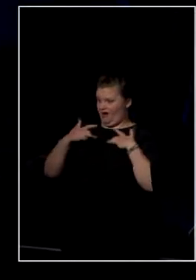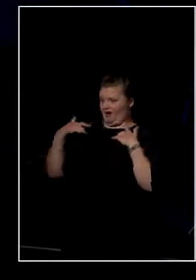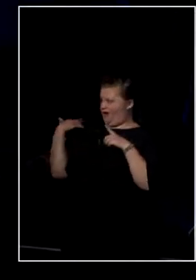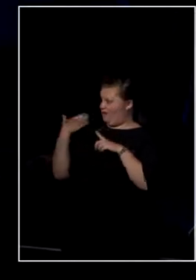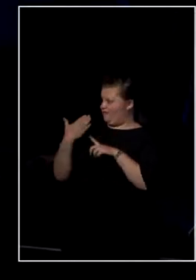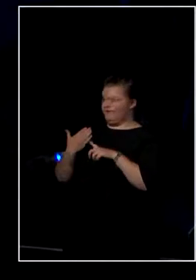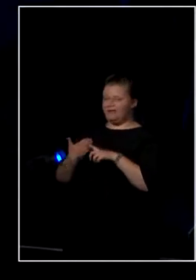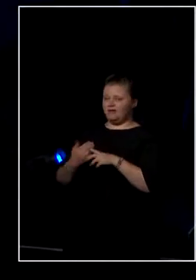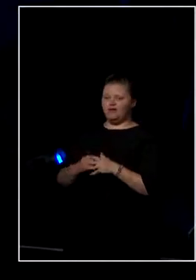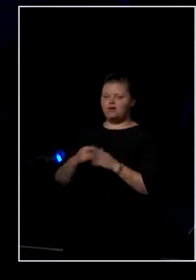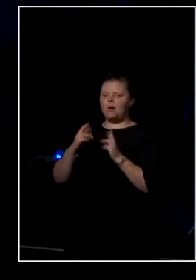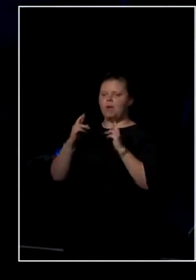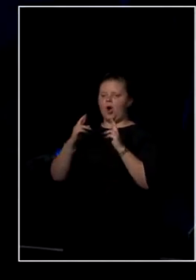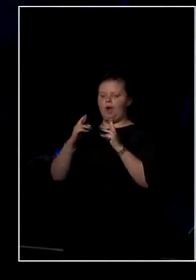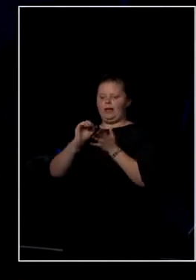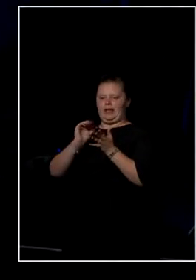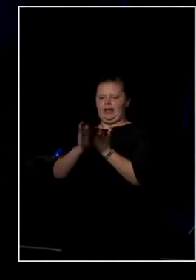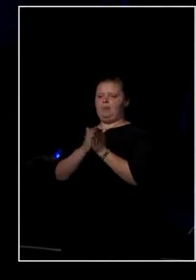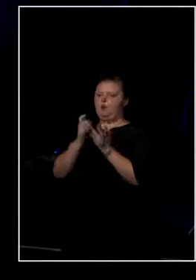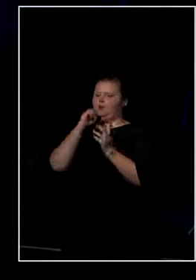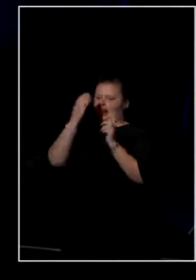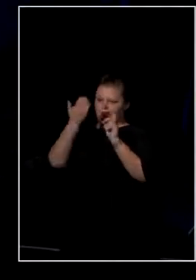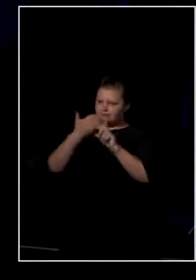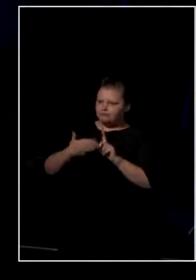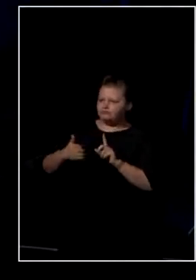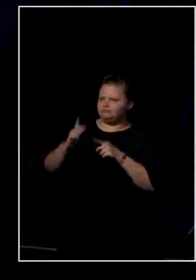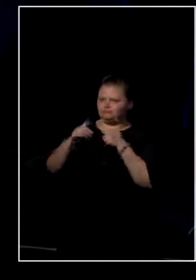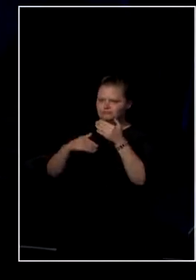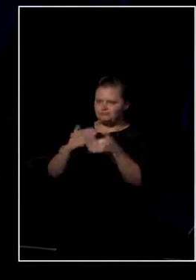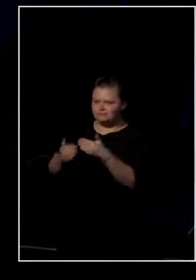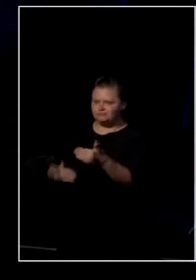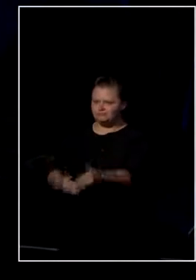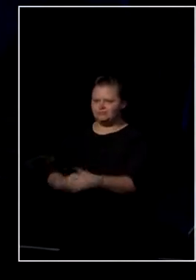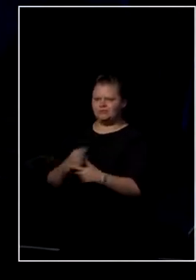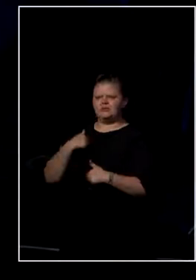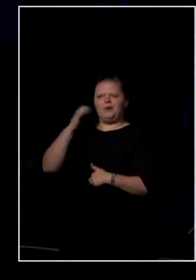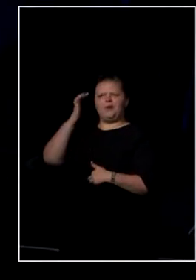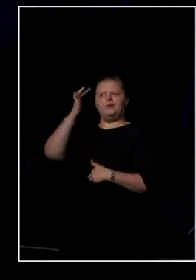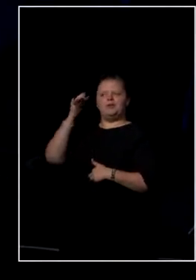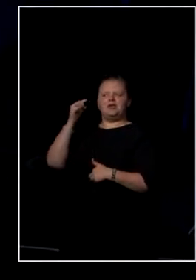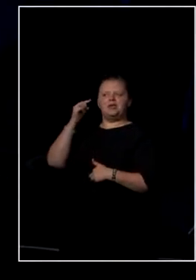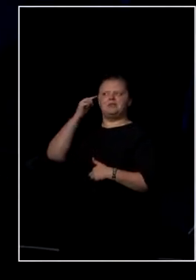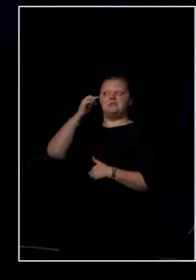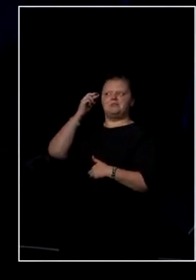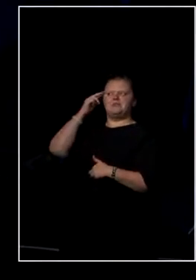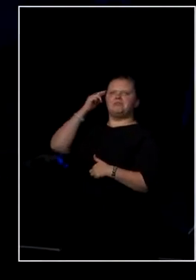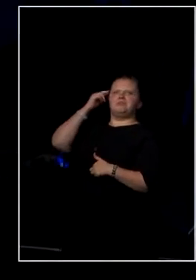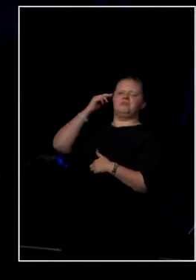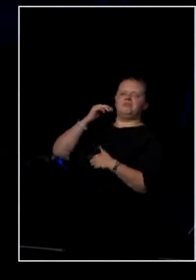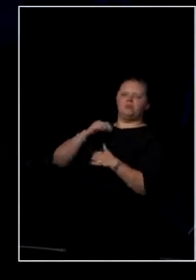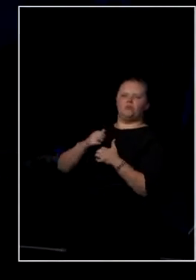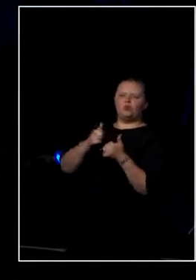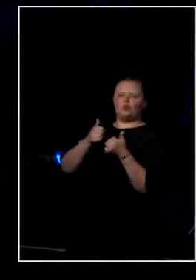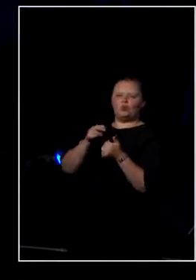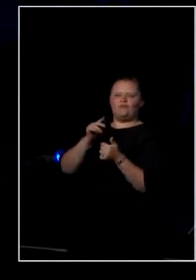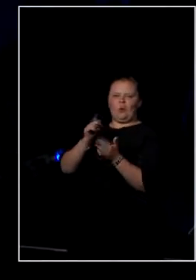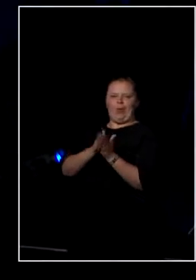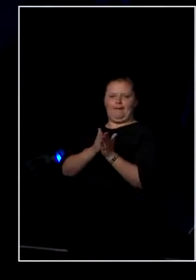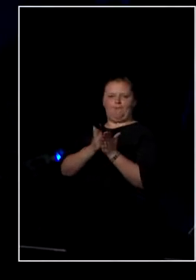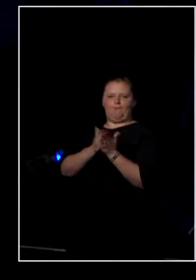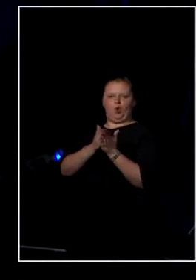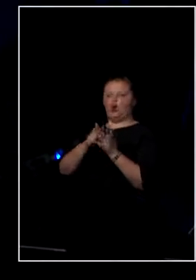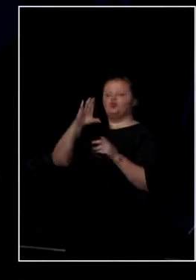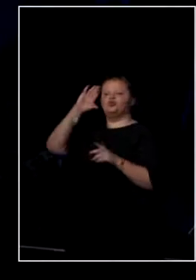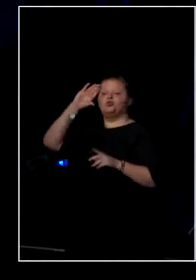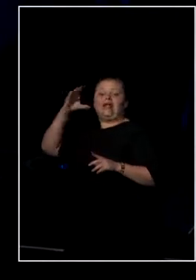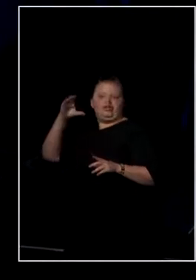I'm hoping that the book will keep going. And I was just thinking of a few things, like it'd be good for that book to go out in the